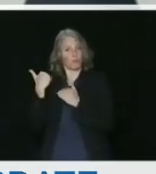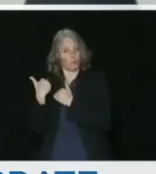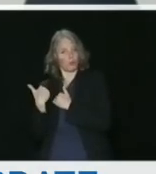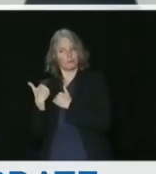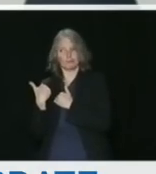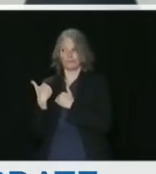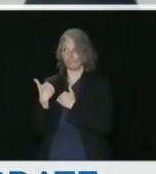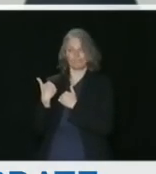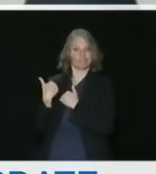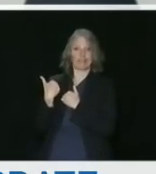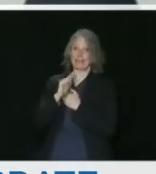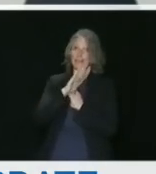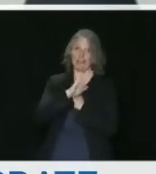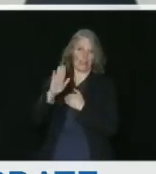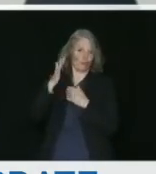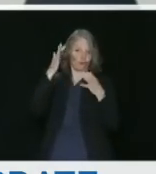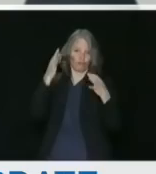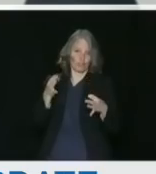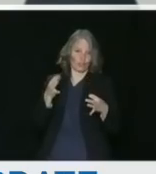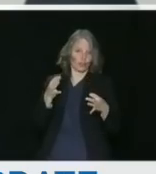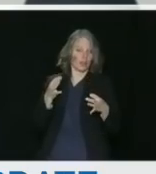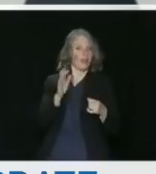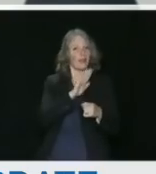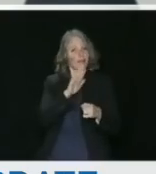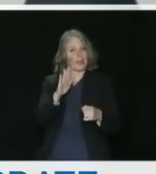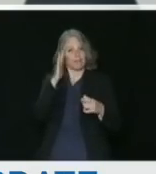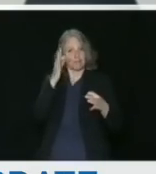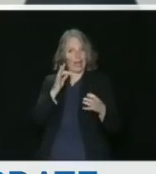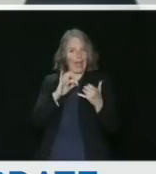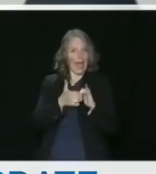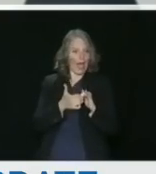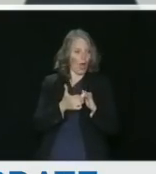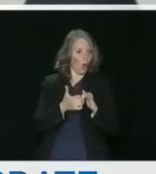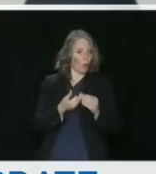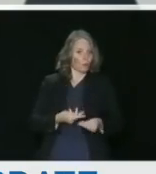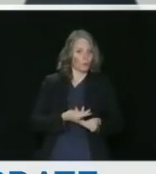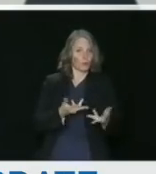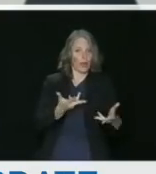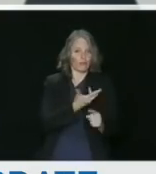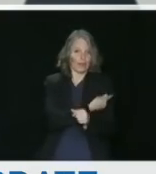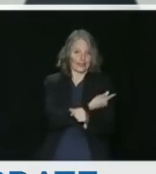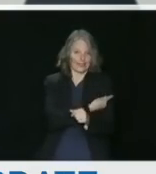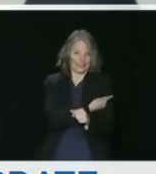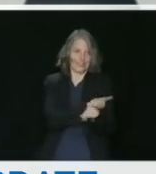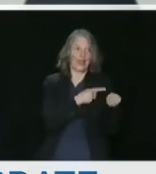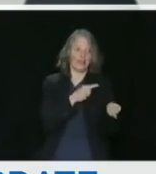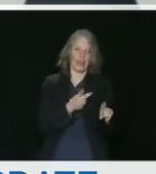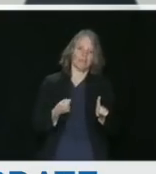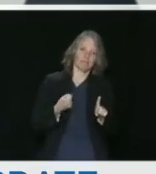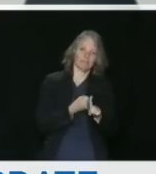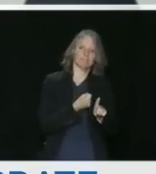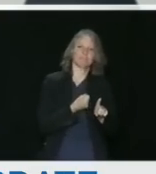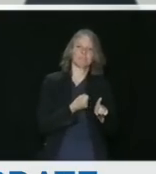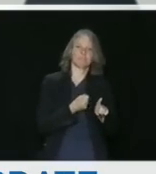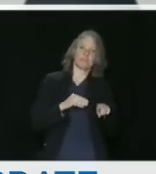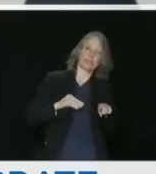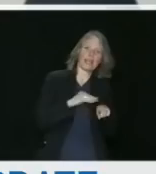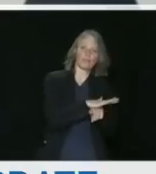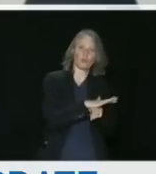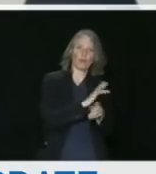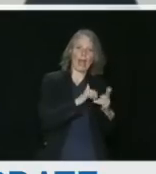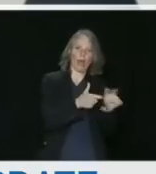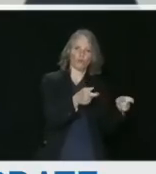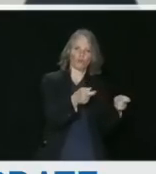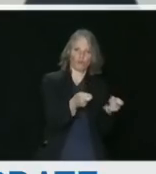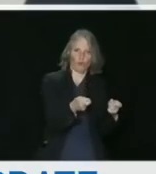as you saw, it's their own rollout of the vaccine that's important to try and get